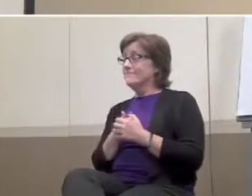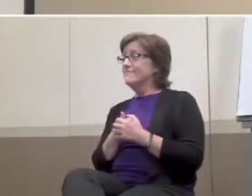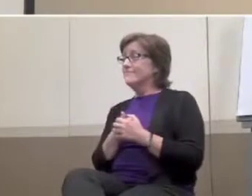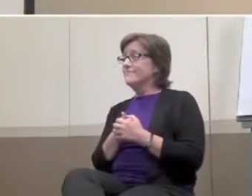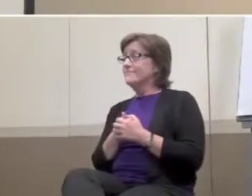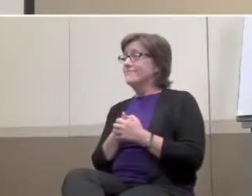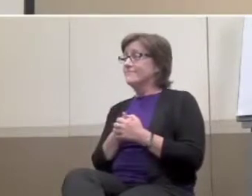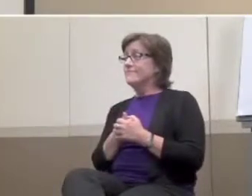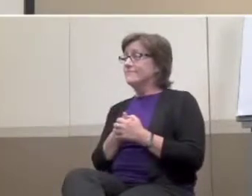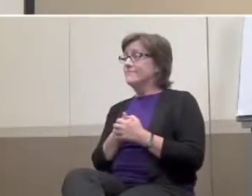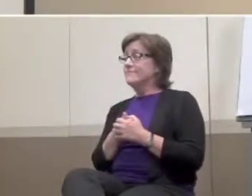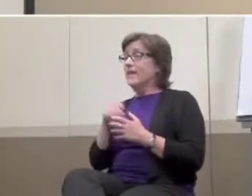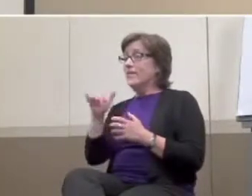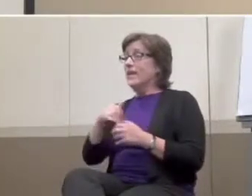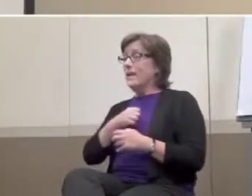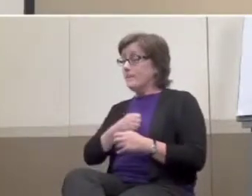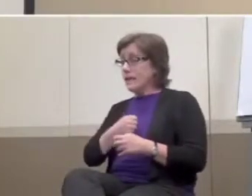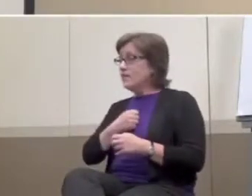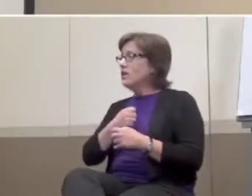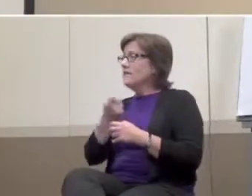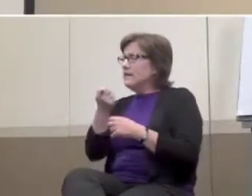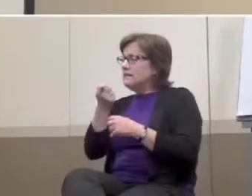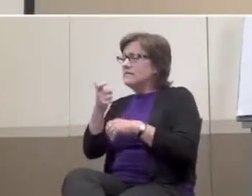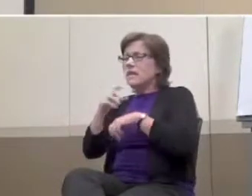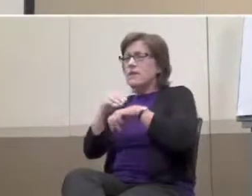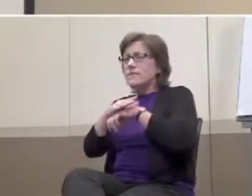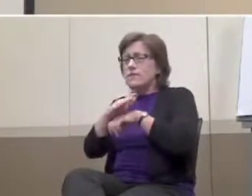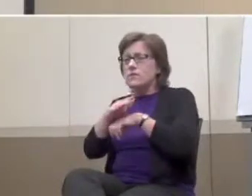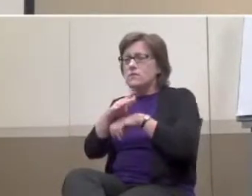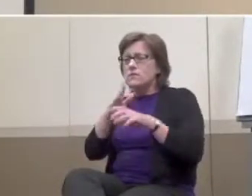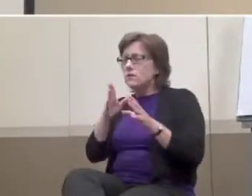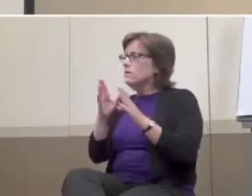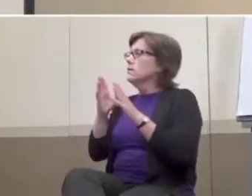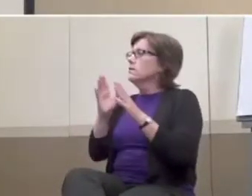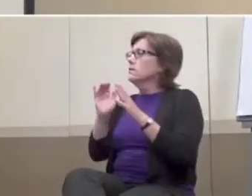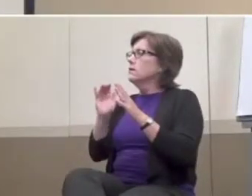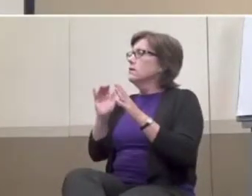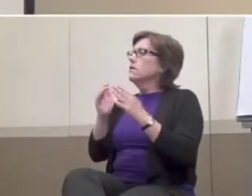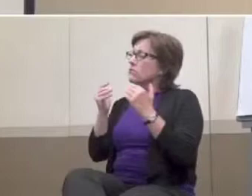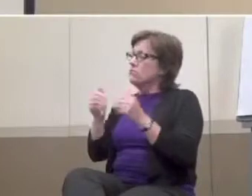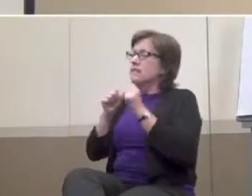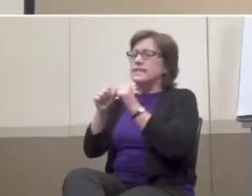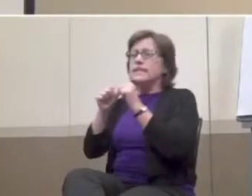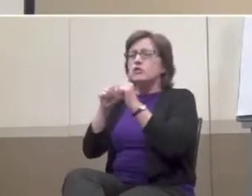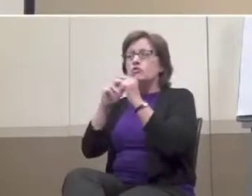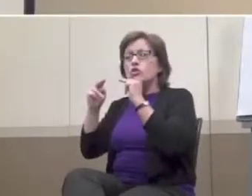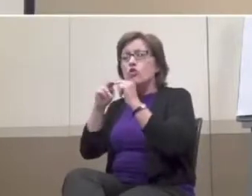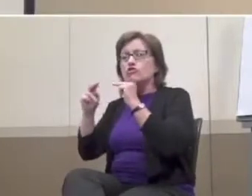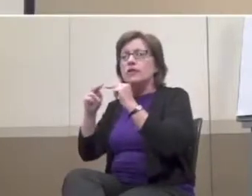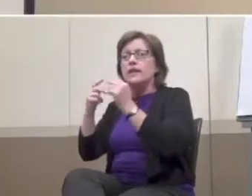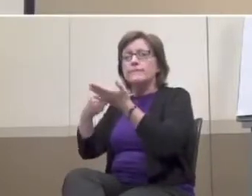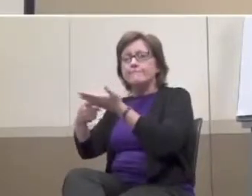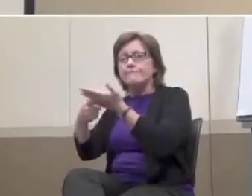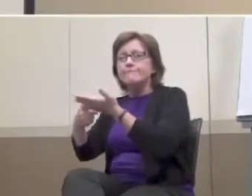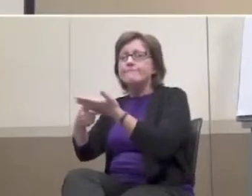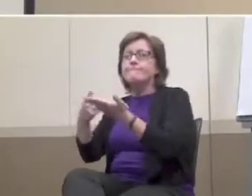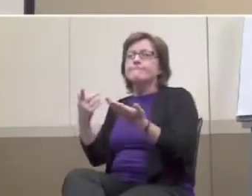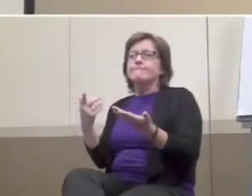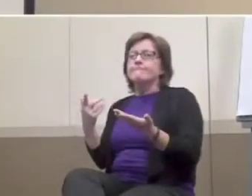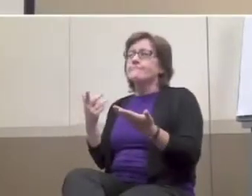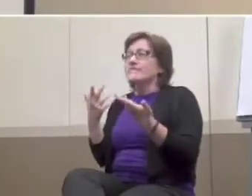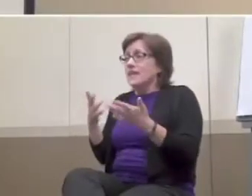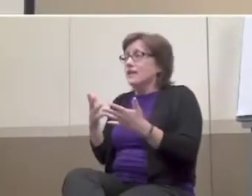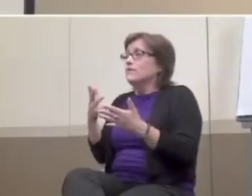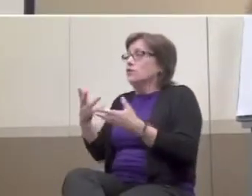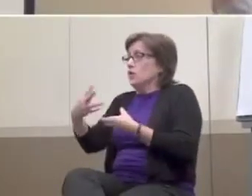That apology has a subtle influence on us and brings us back to the table again and again and again. And once you